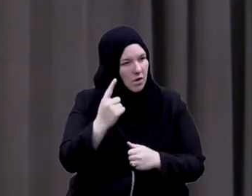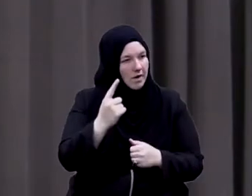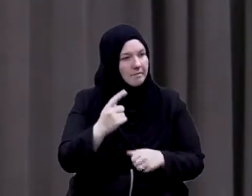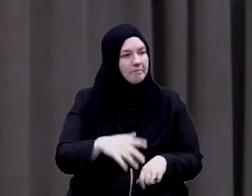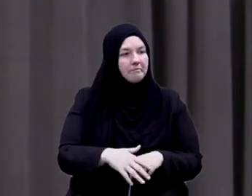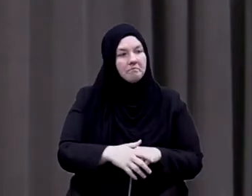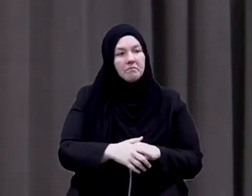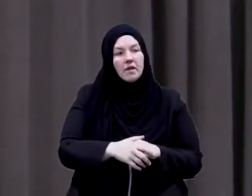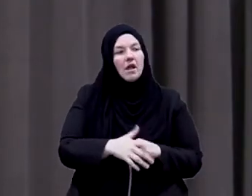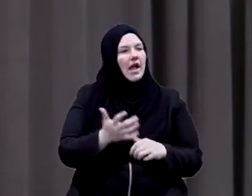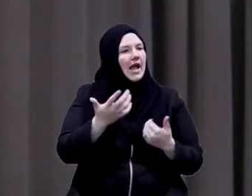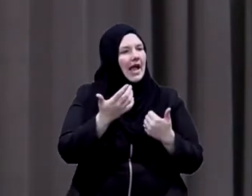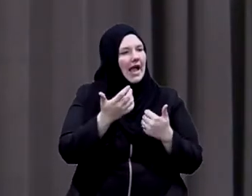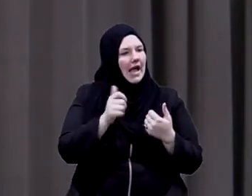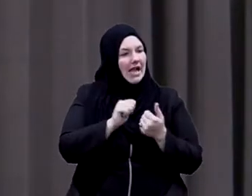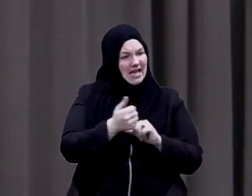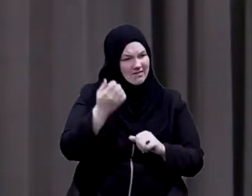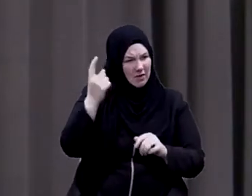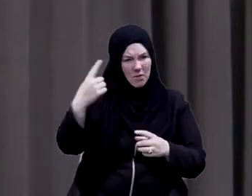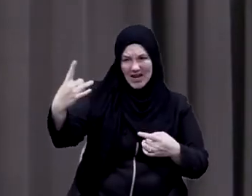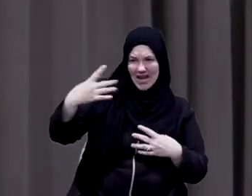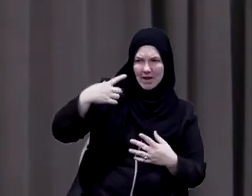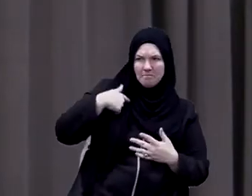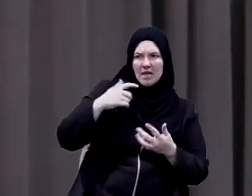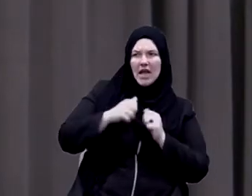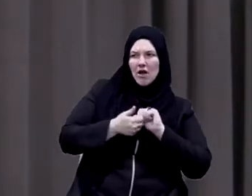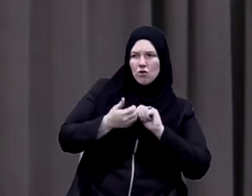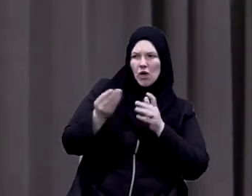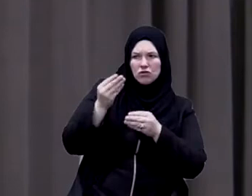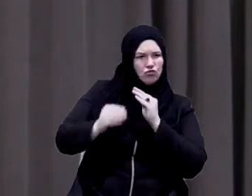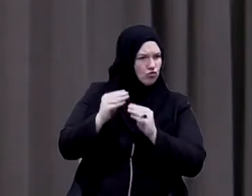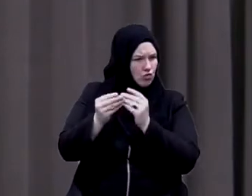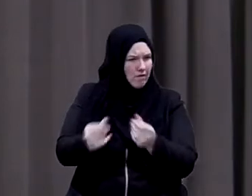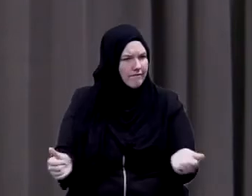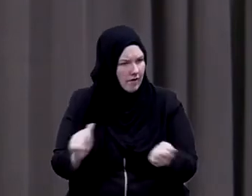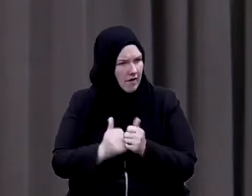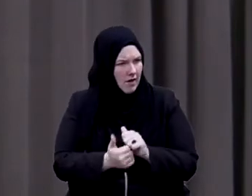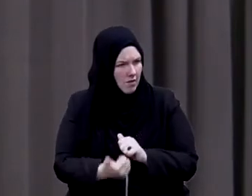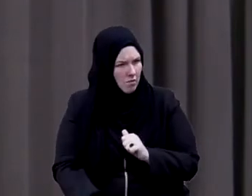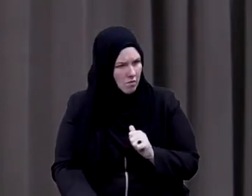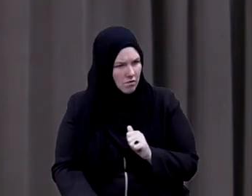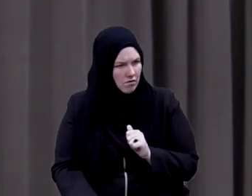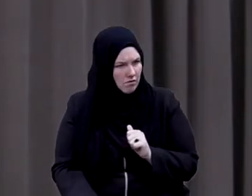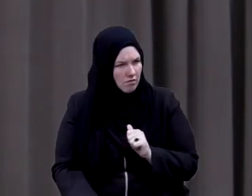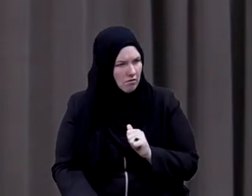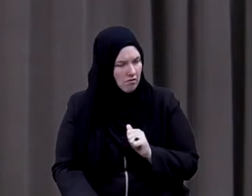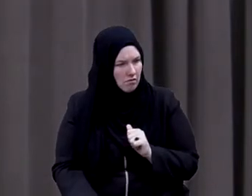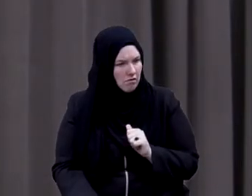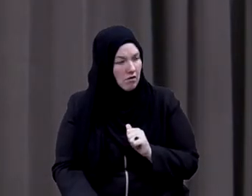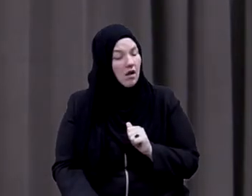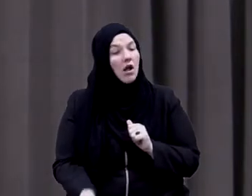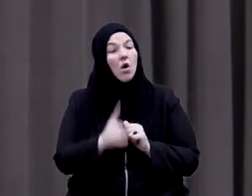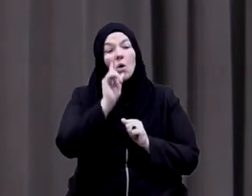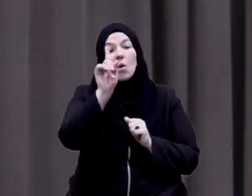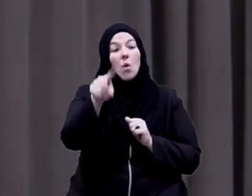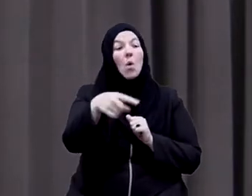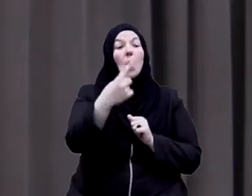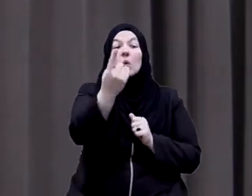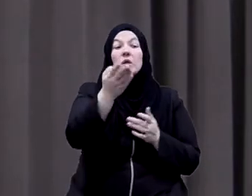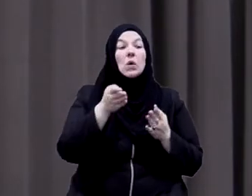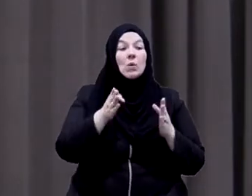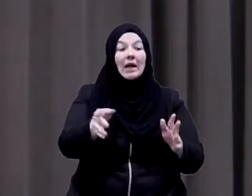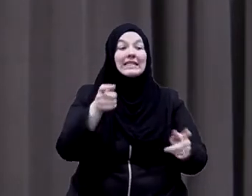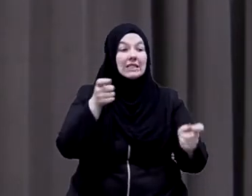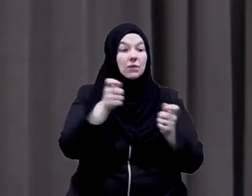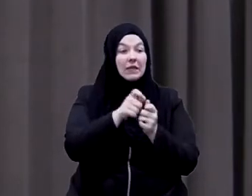To de-escalate the tension and to take care of the conflict. And our only way to deal